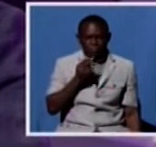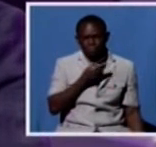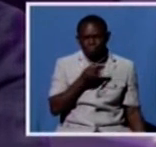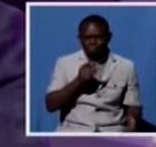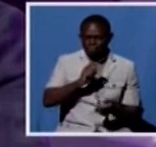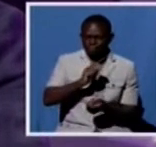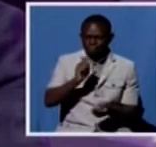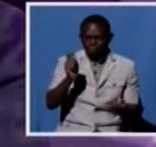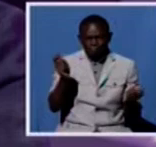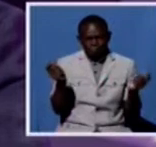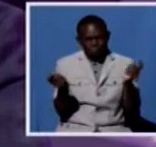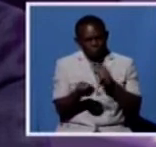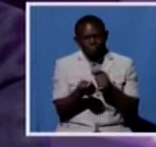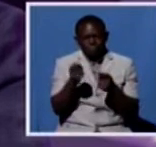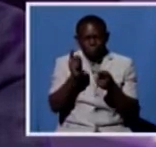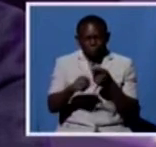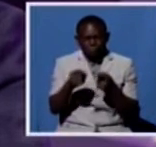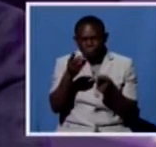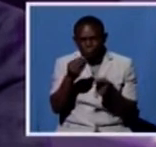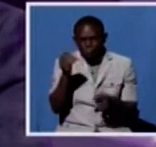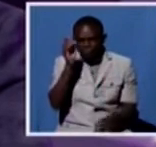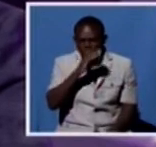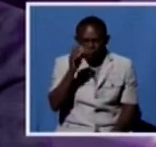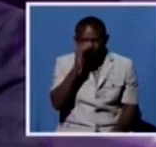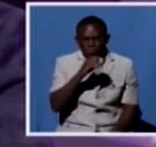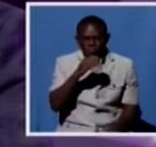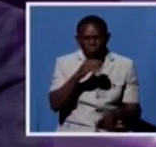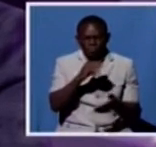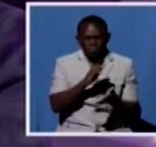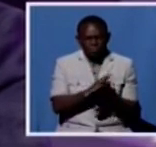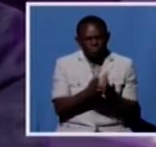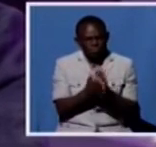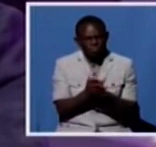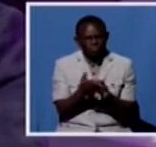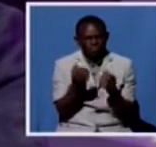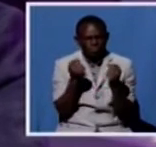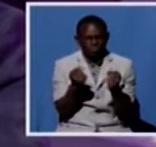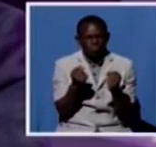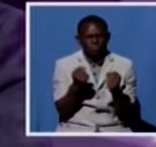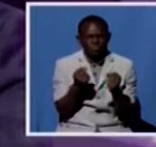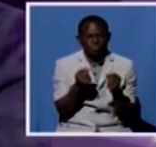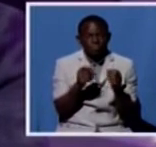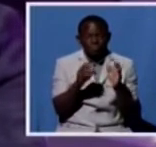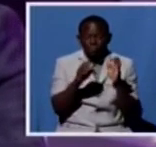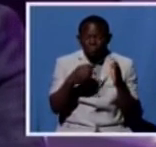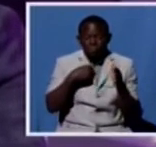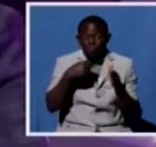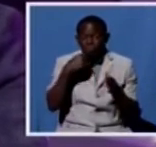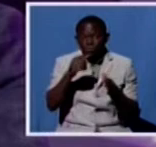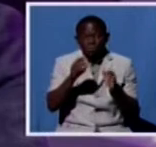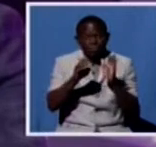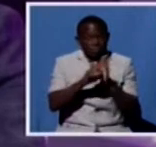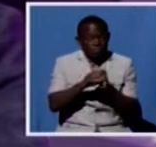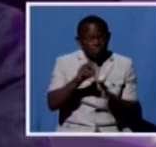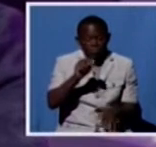essentially weak, the resource mobilization. That's why I was talking about the NAPSA, for instance, and other areas